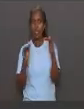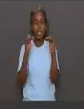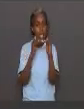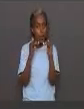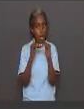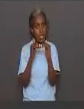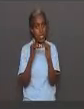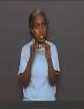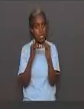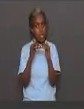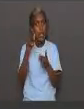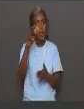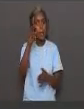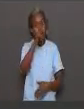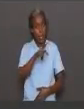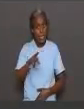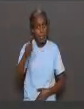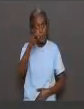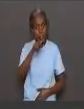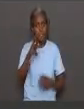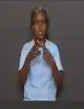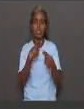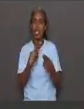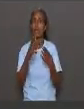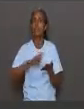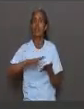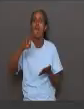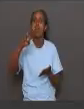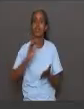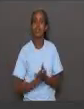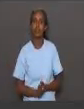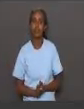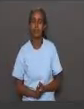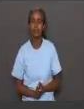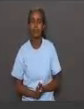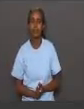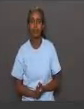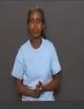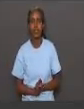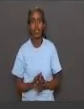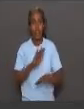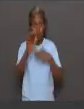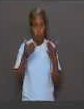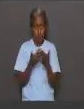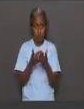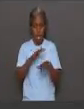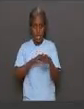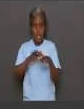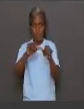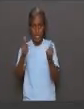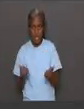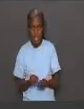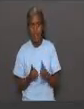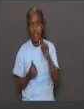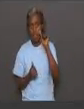L equals perimeter times height. Total surface